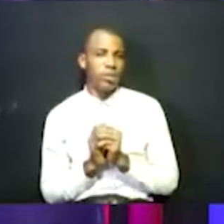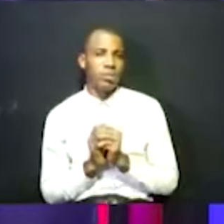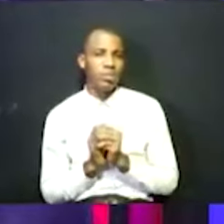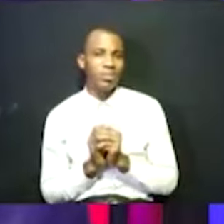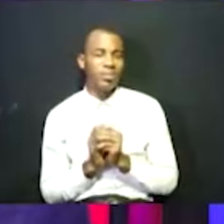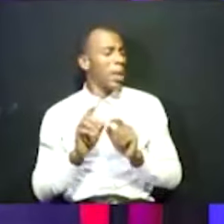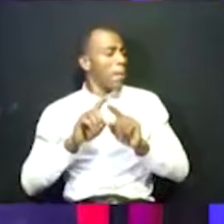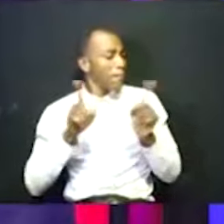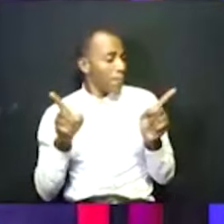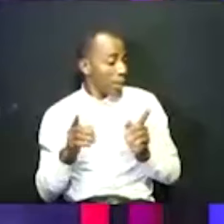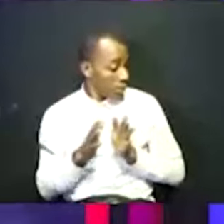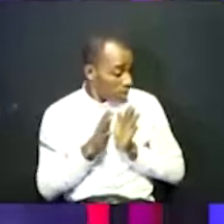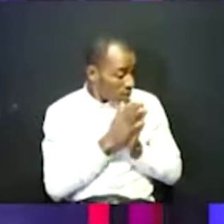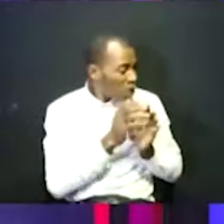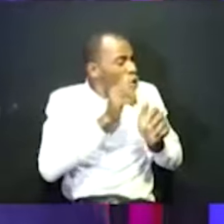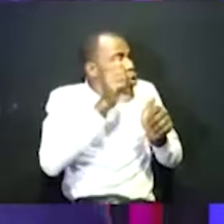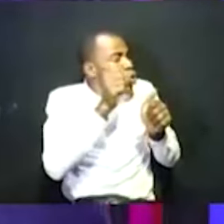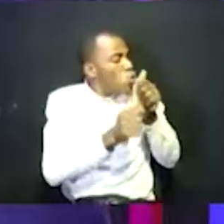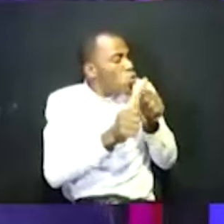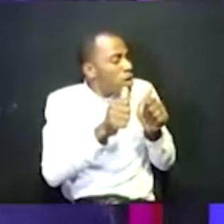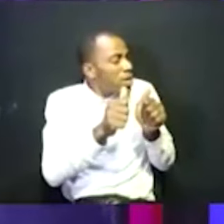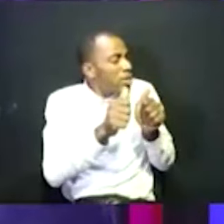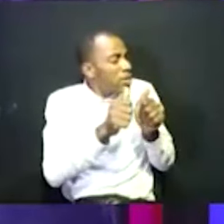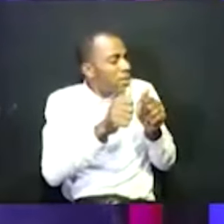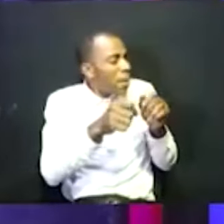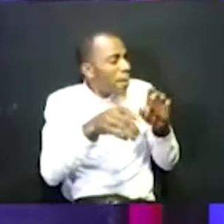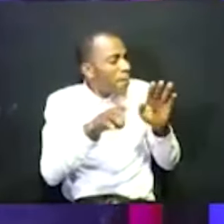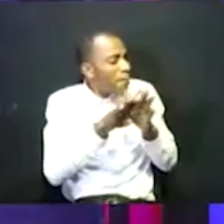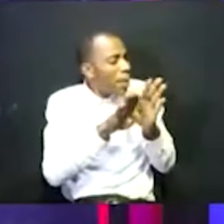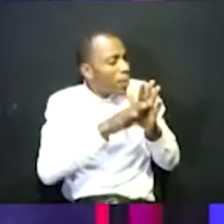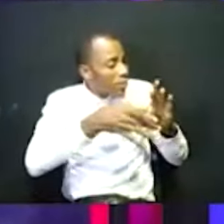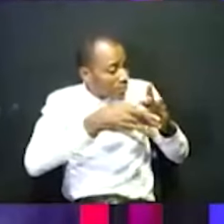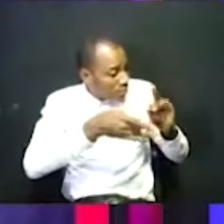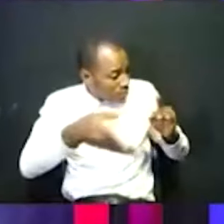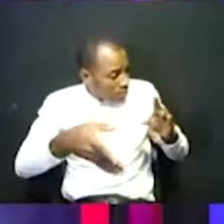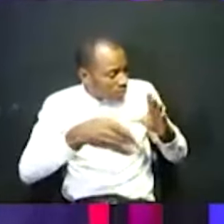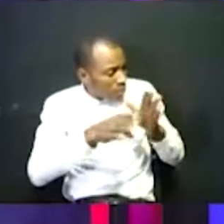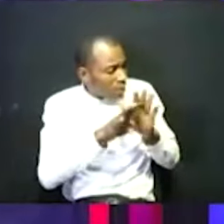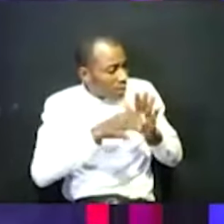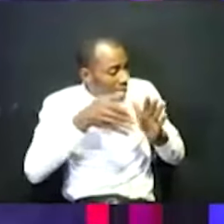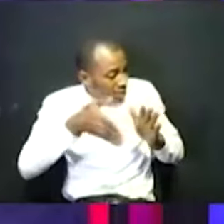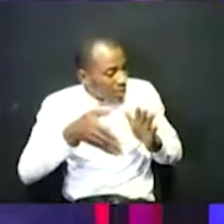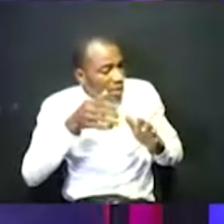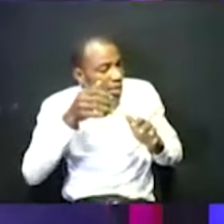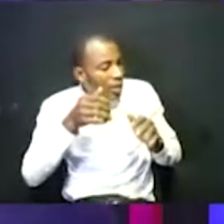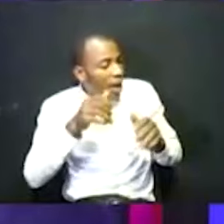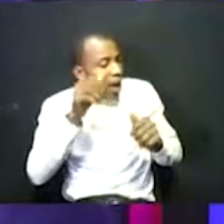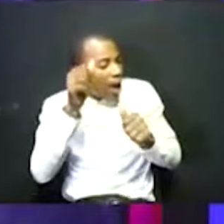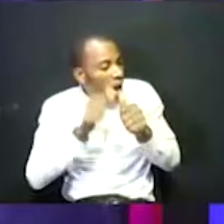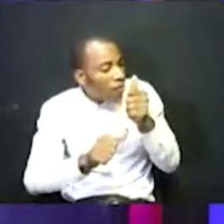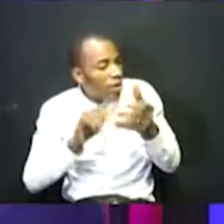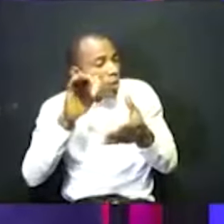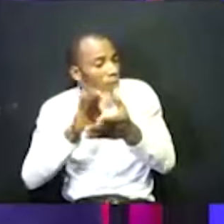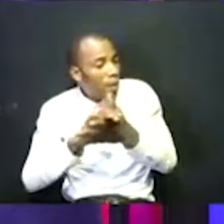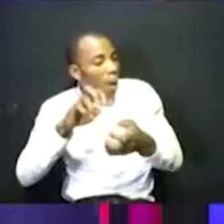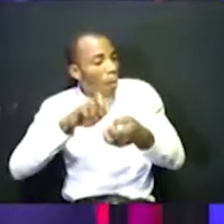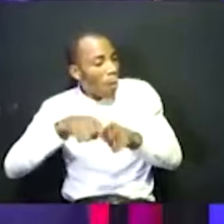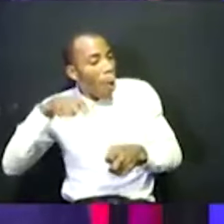But which verse in the Bible talks about the fact that every marriage has a problem?